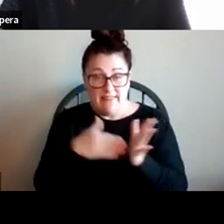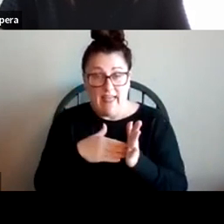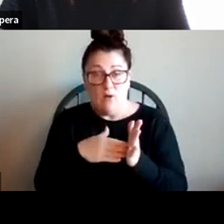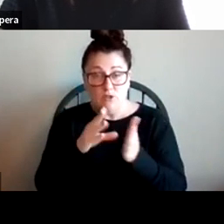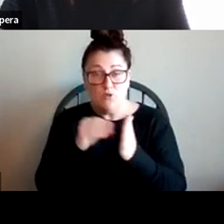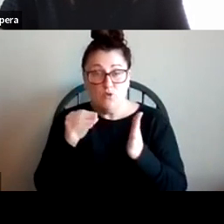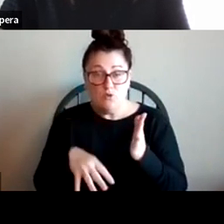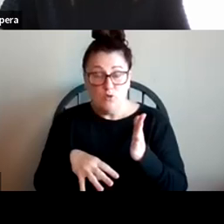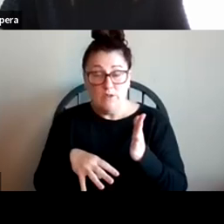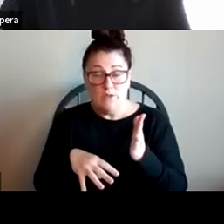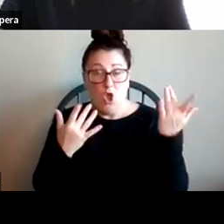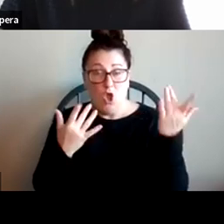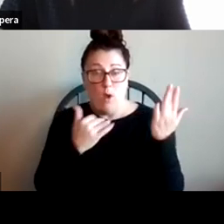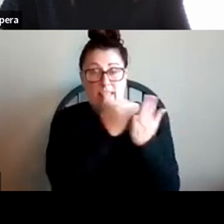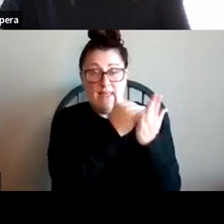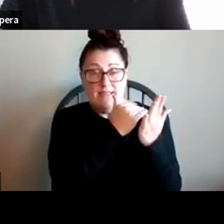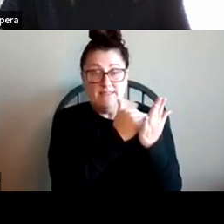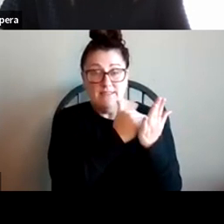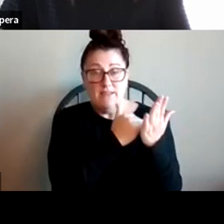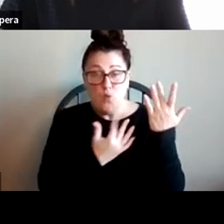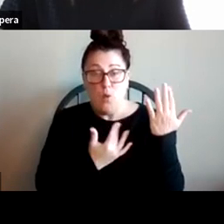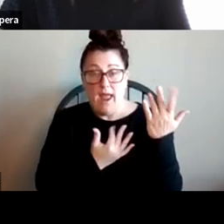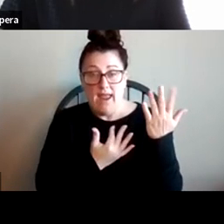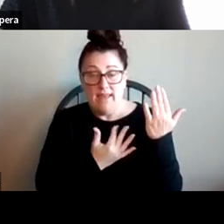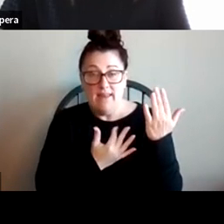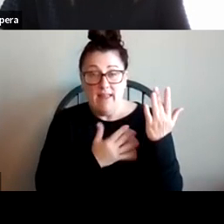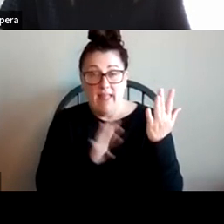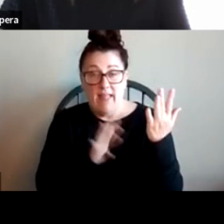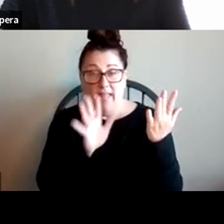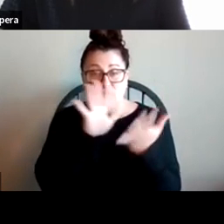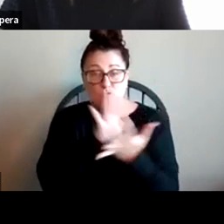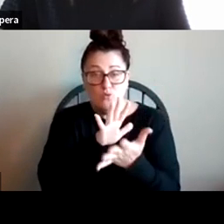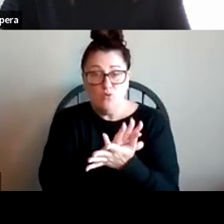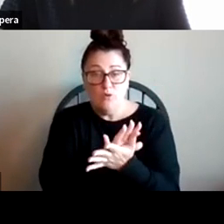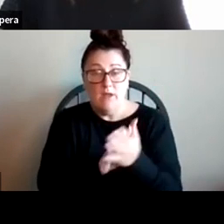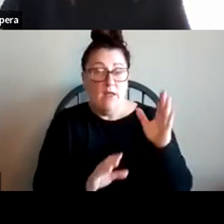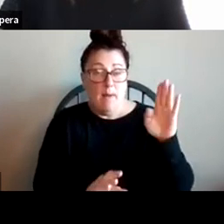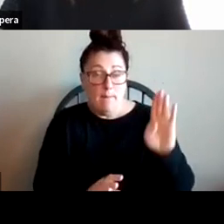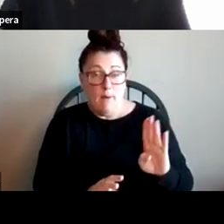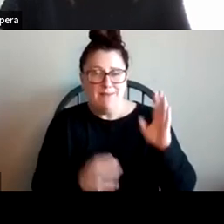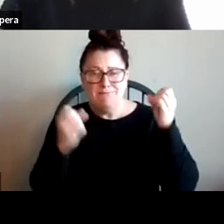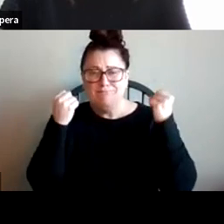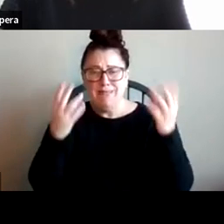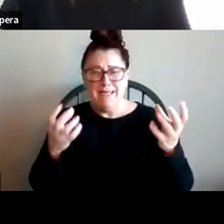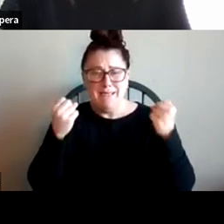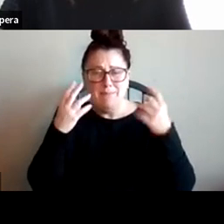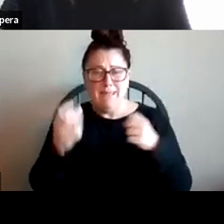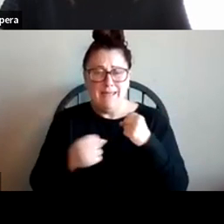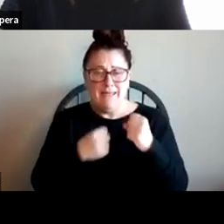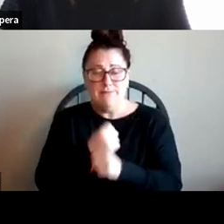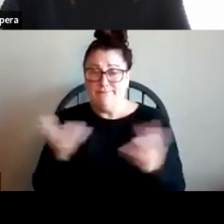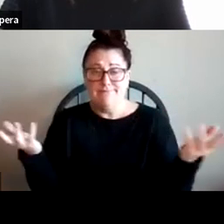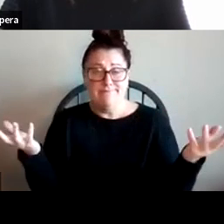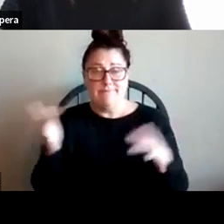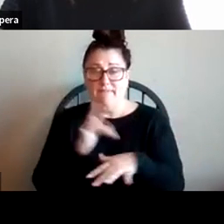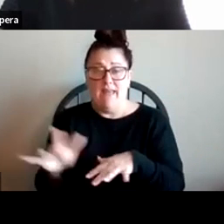6,000 students on waiting lists. They have waiting lists in their schools. And in Boston, for years and years and years, we've had